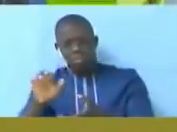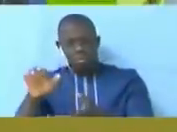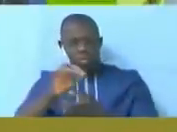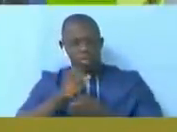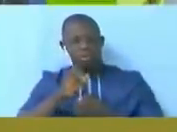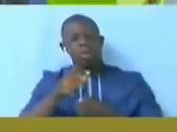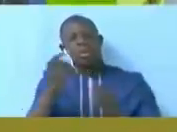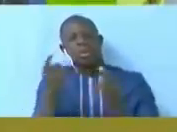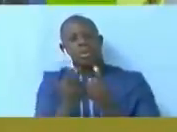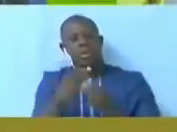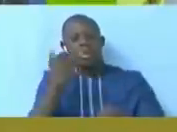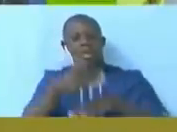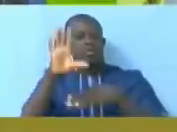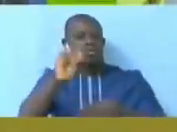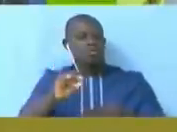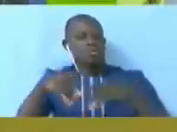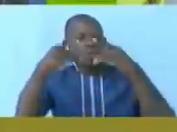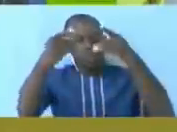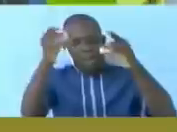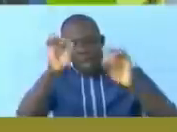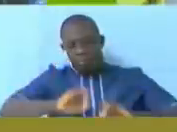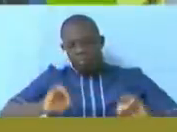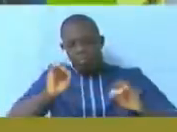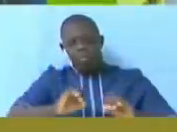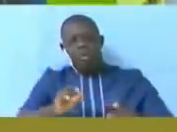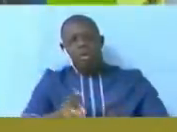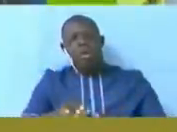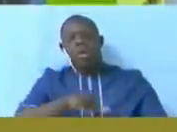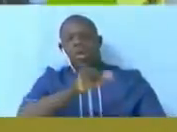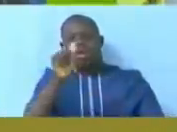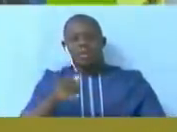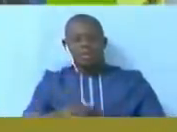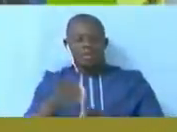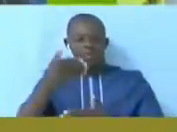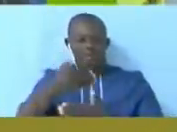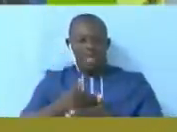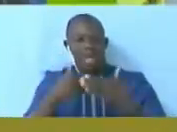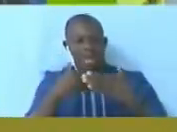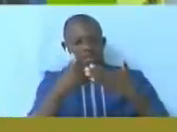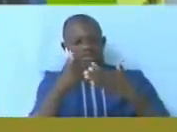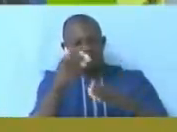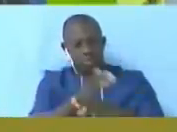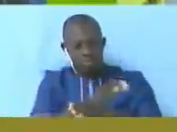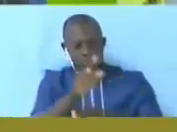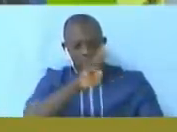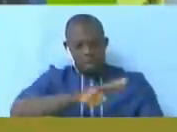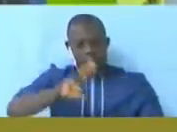Without success. And he filed an action before the High Court. And